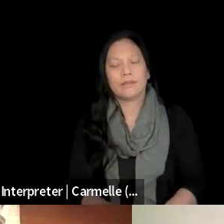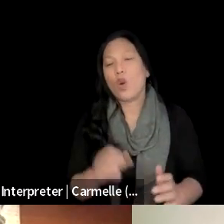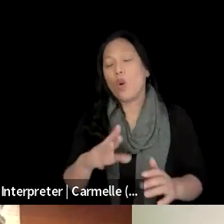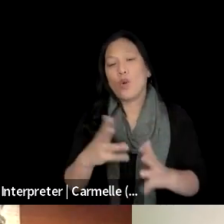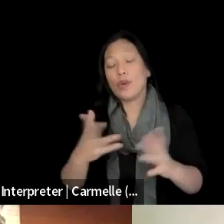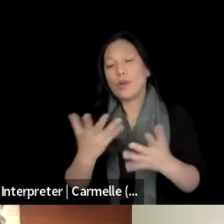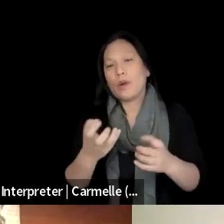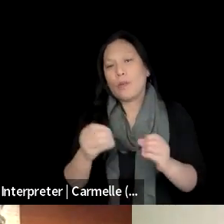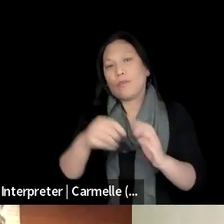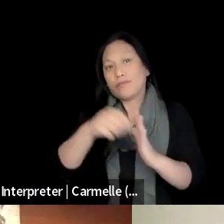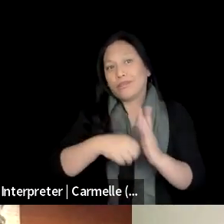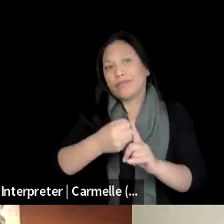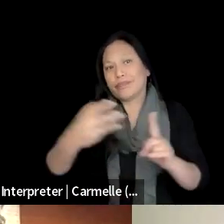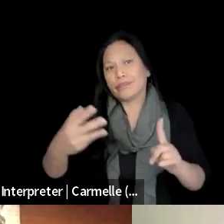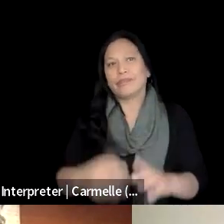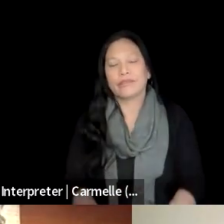addresses?